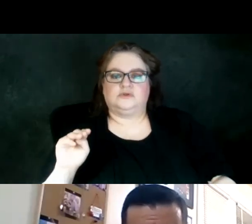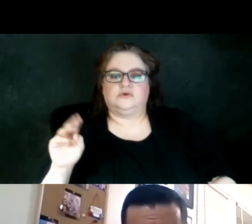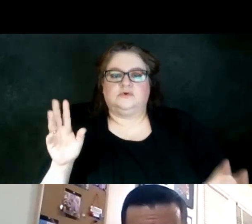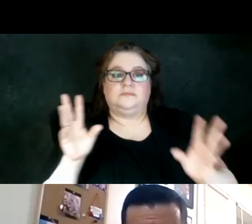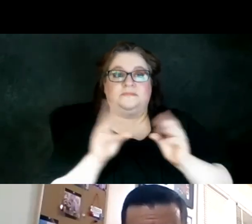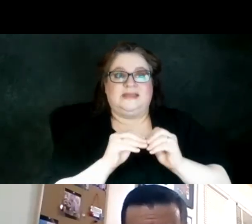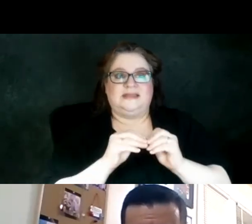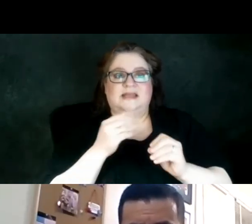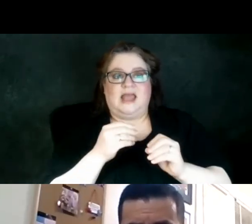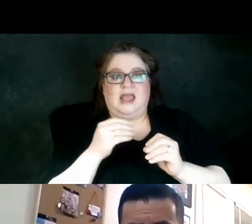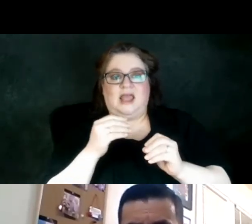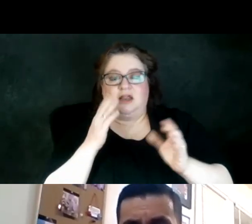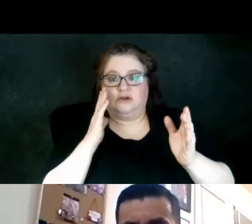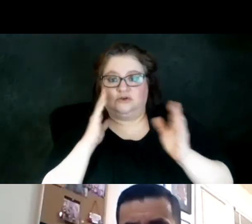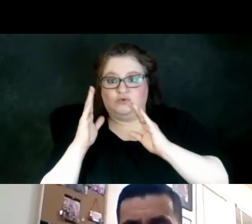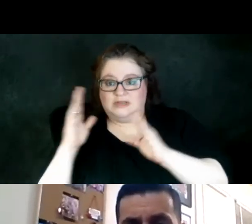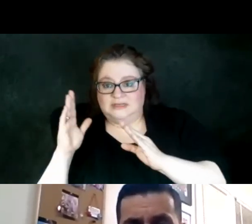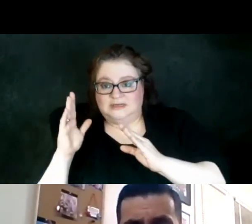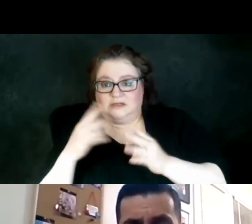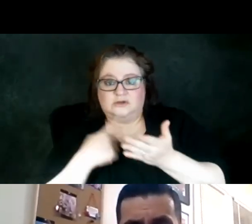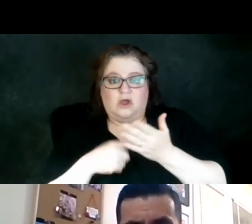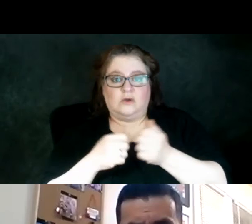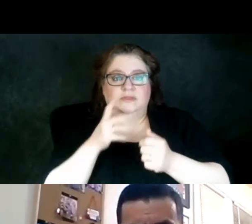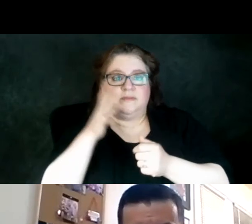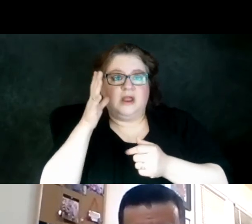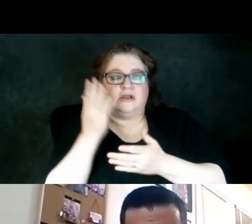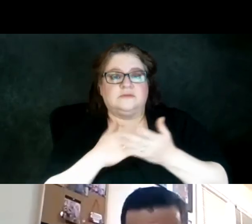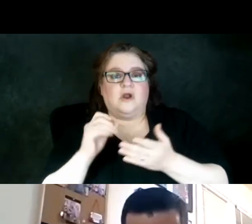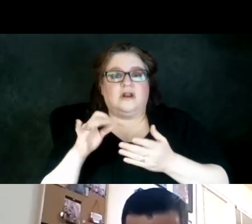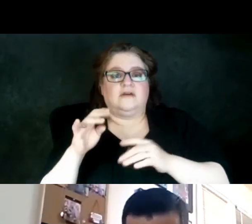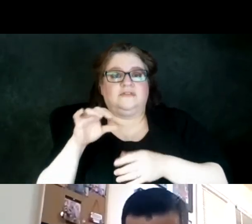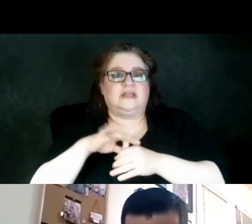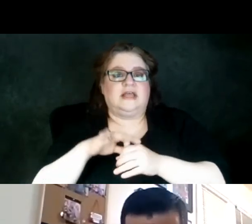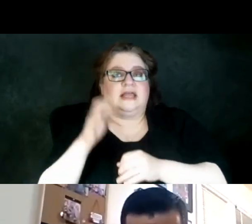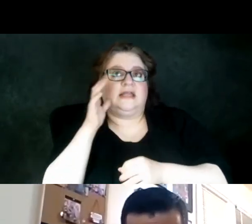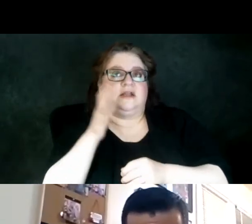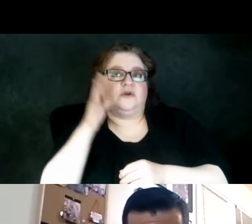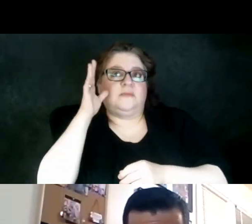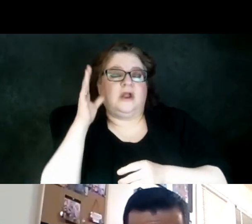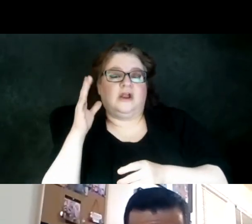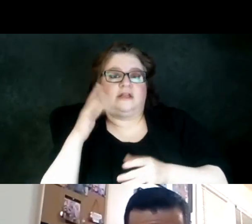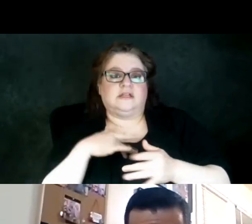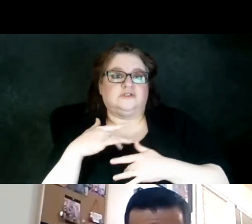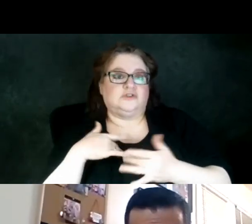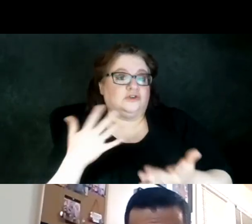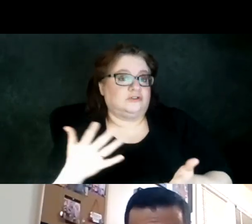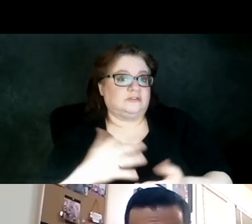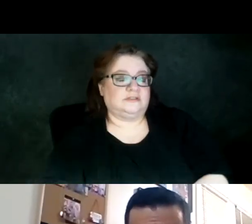greet to talk to some parents as a part of the election to hear parent concerns?